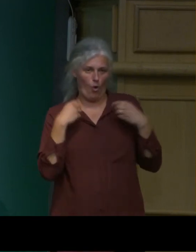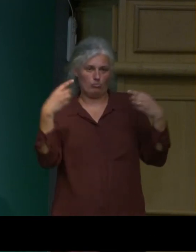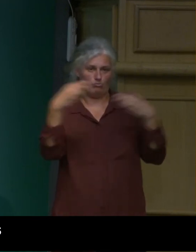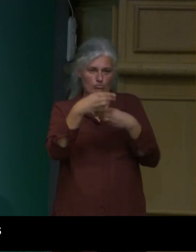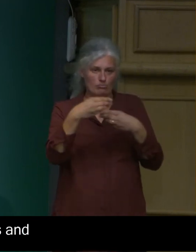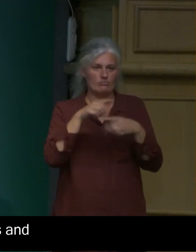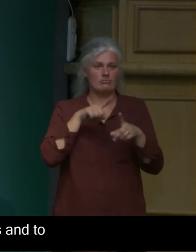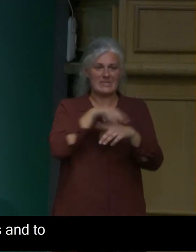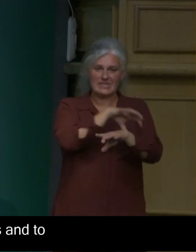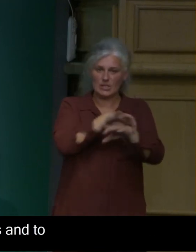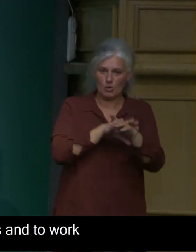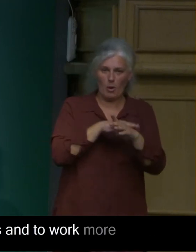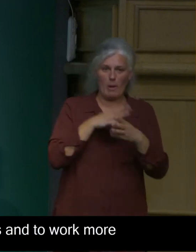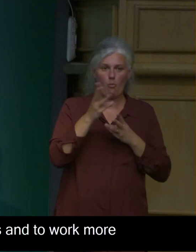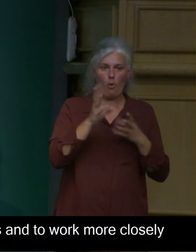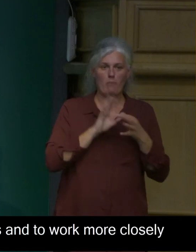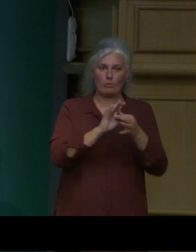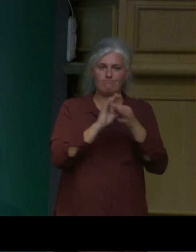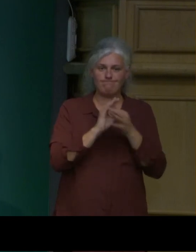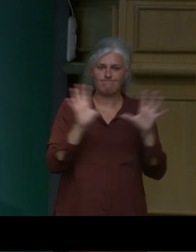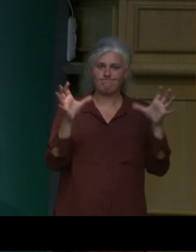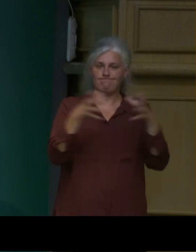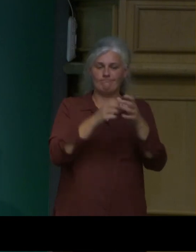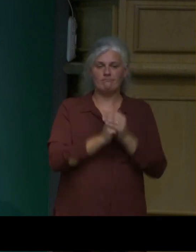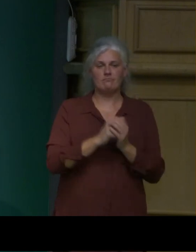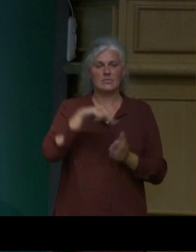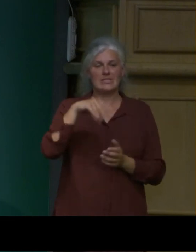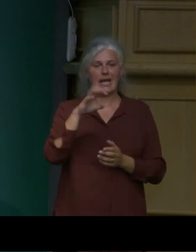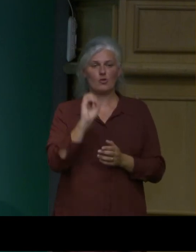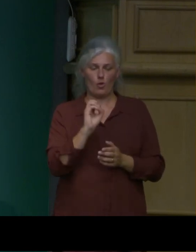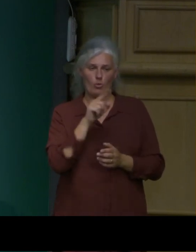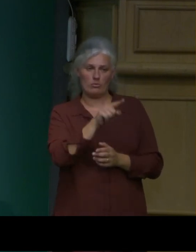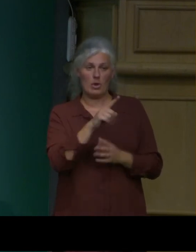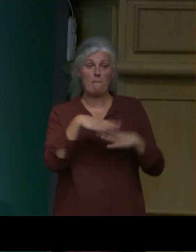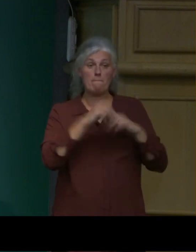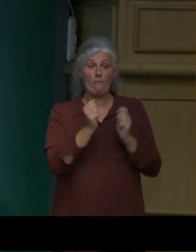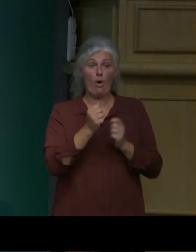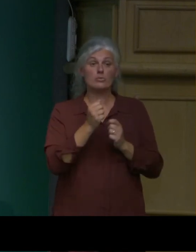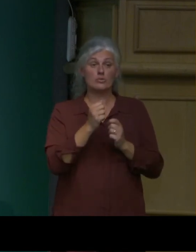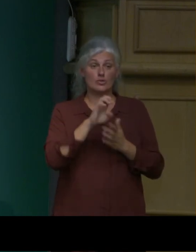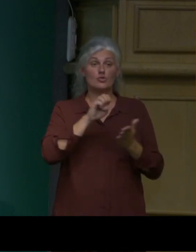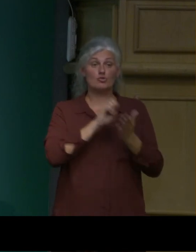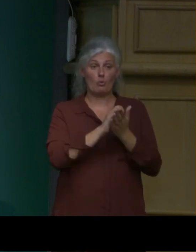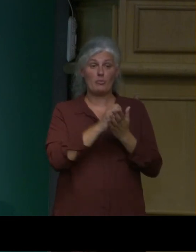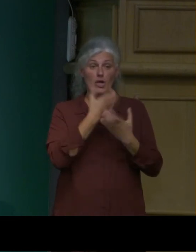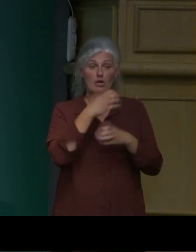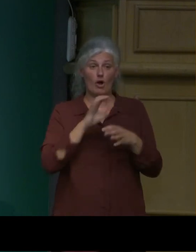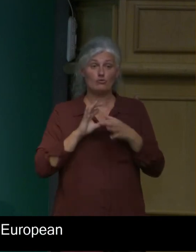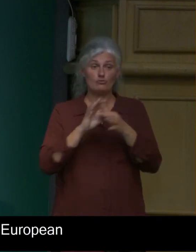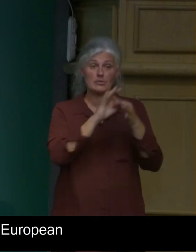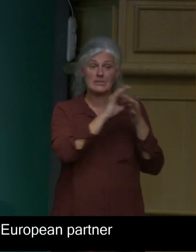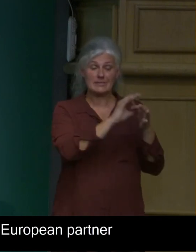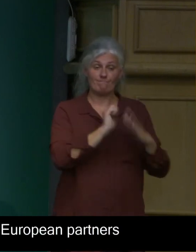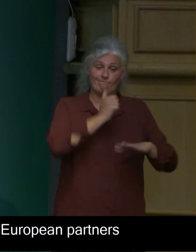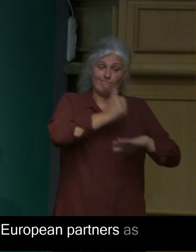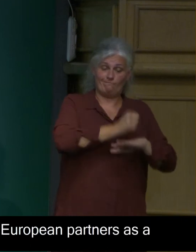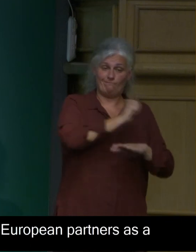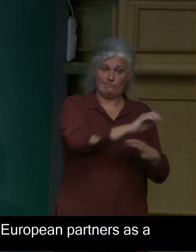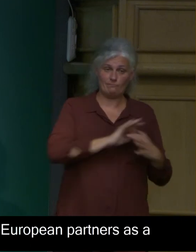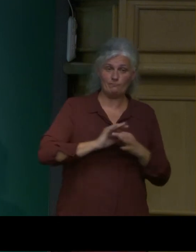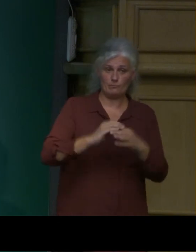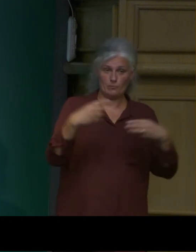work more closely together while NATO is seen by most European Partners as the fundament of their collective